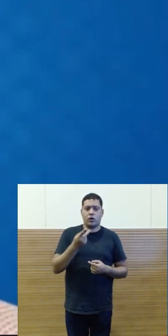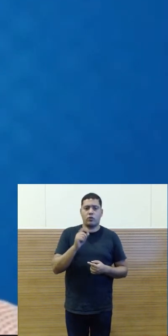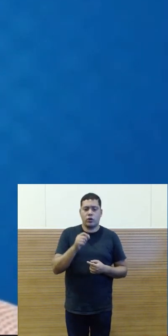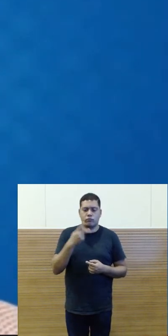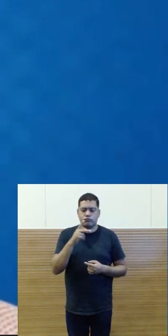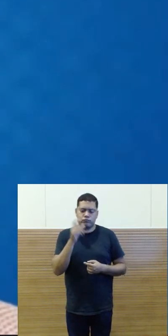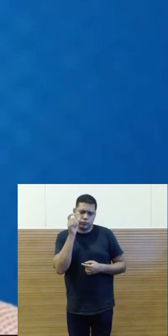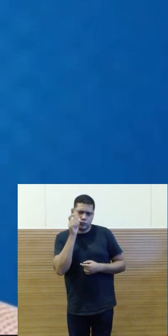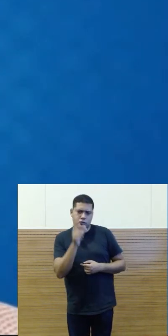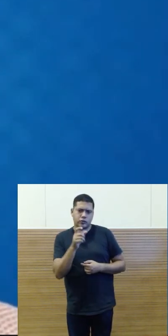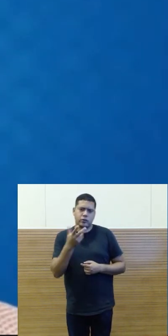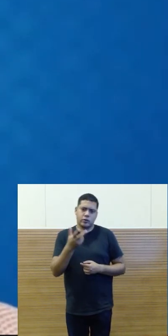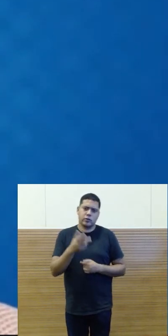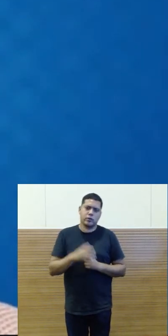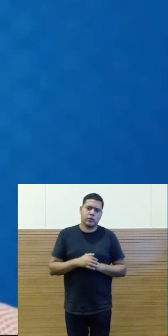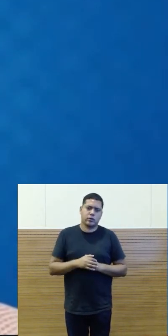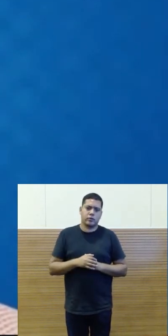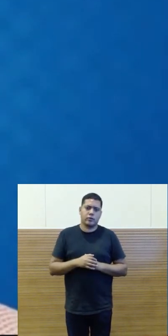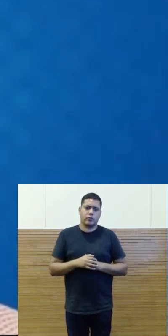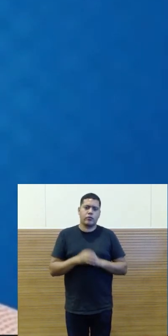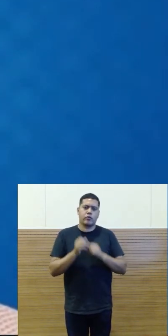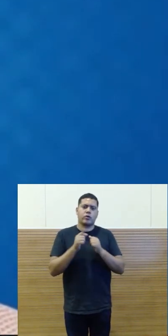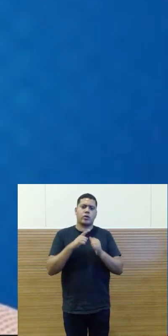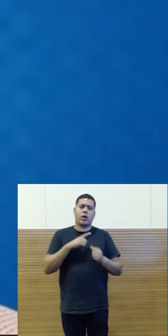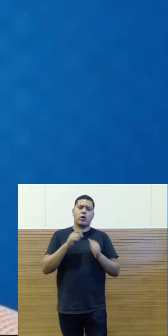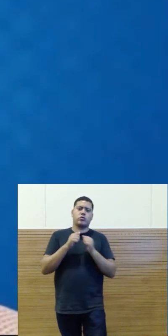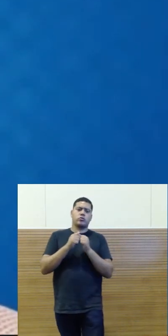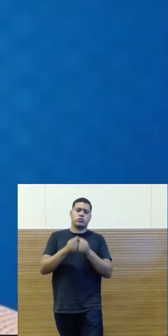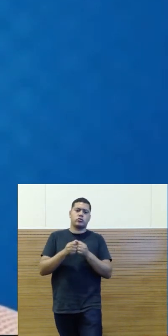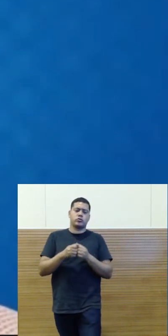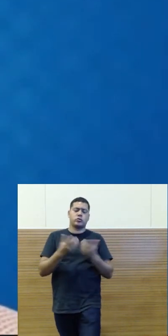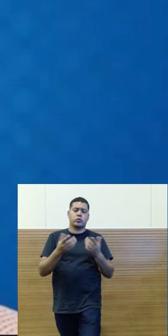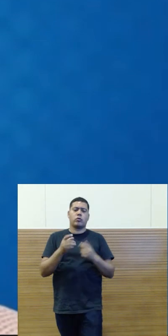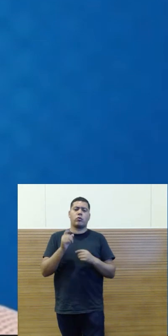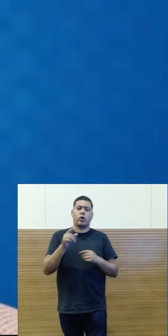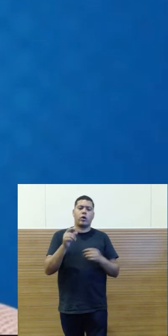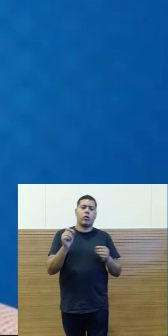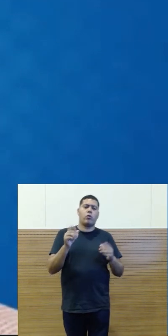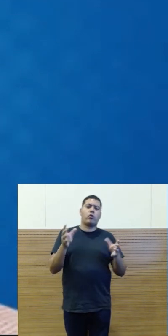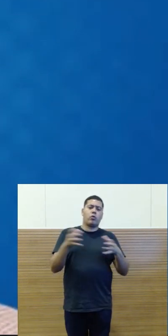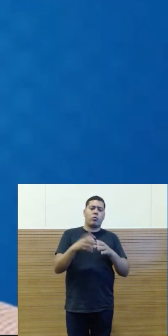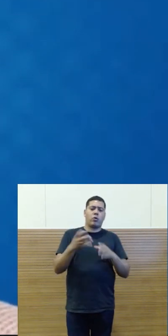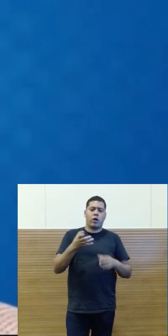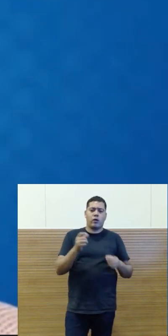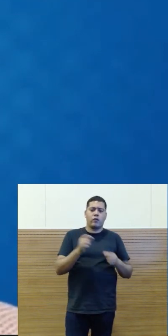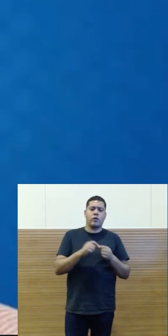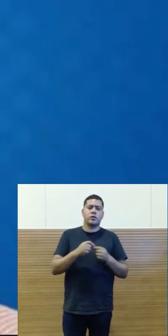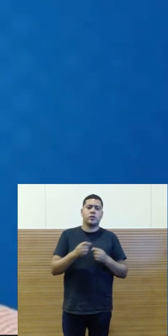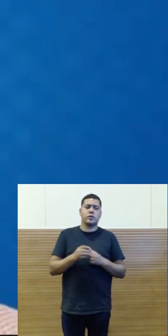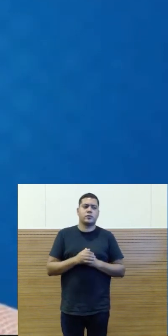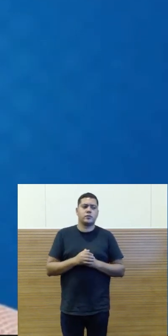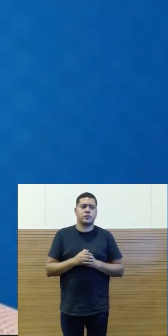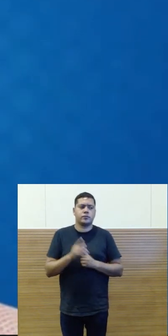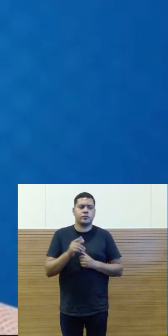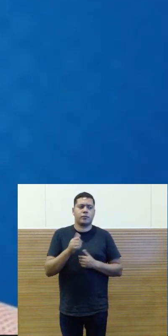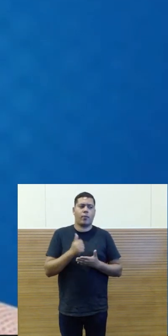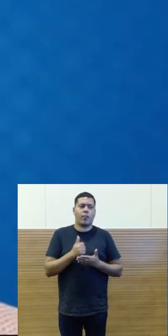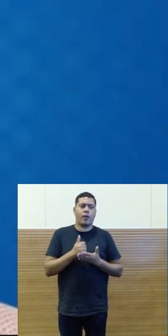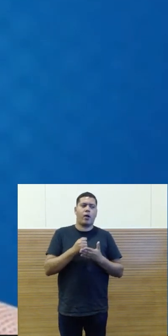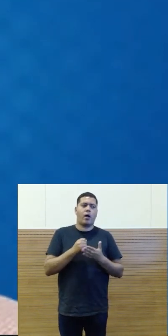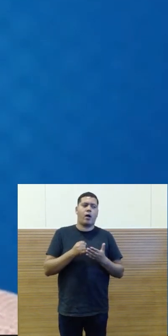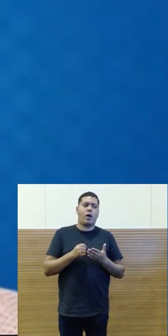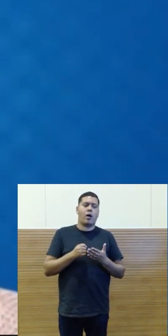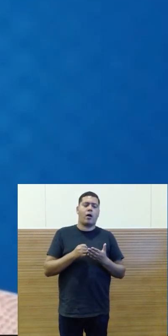joining. So what the coalition really wants to do is support the countries